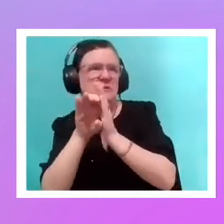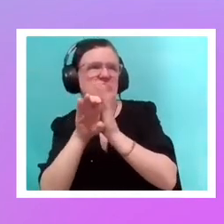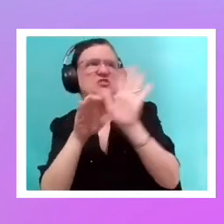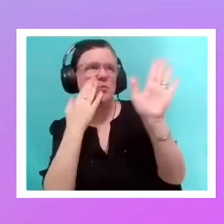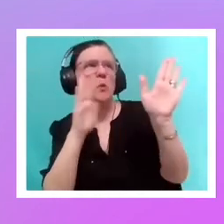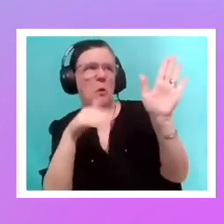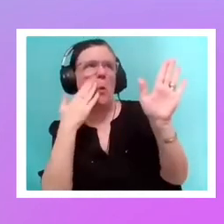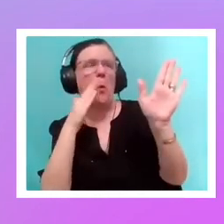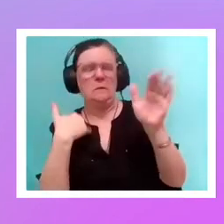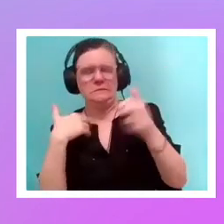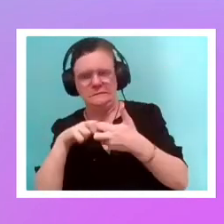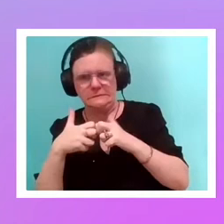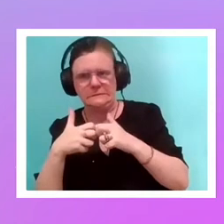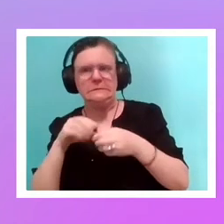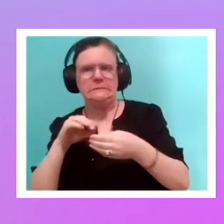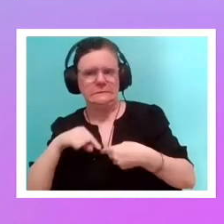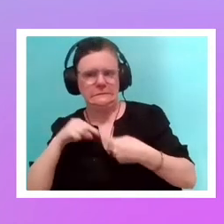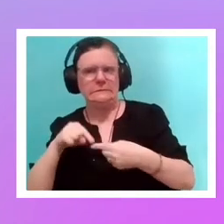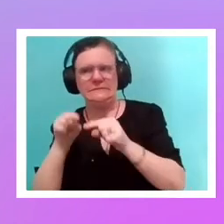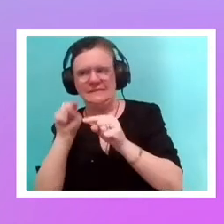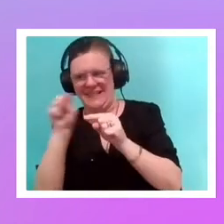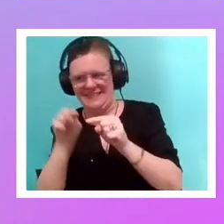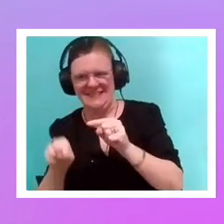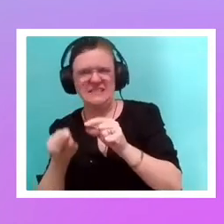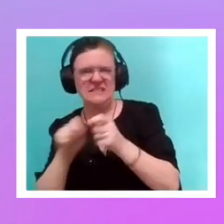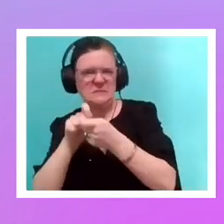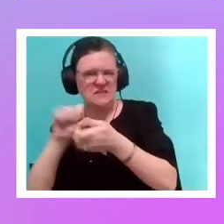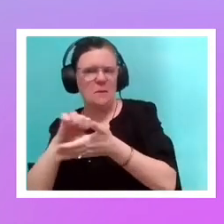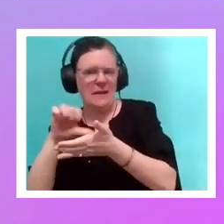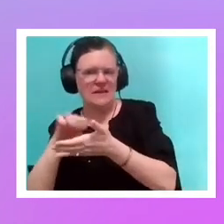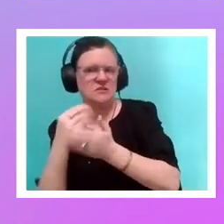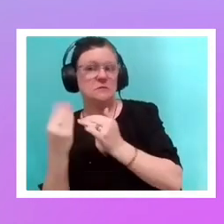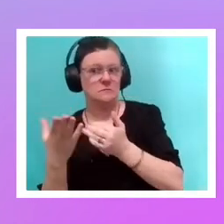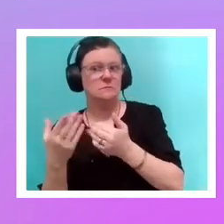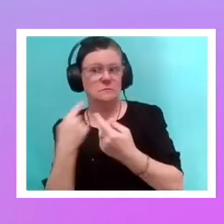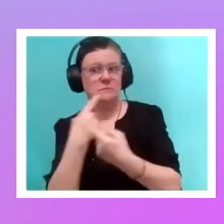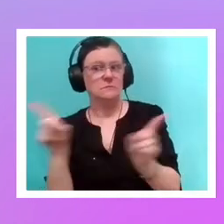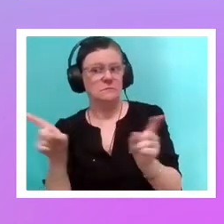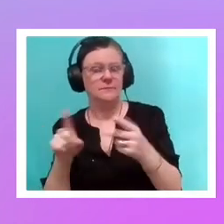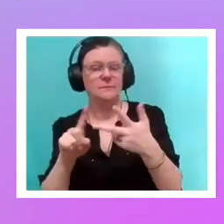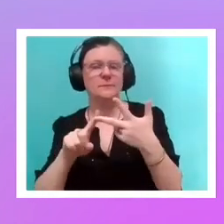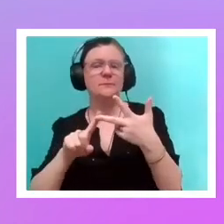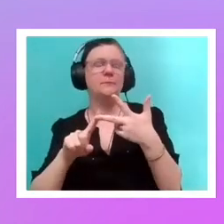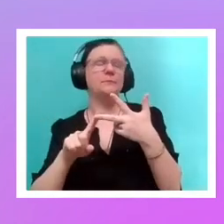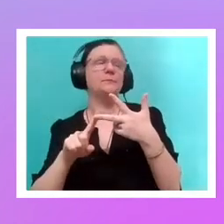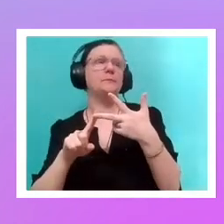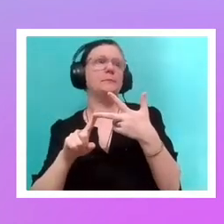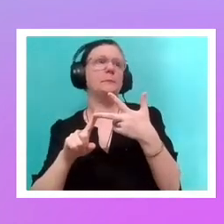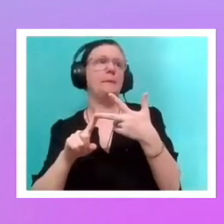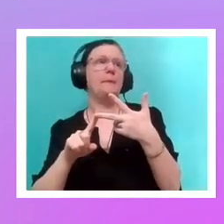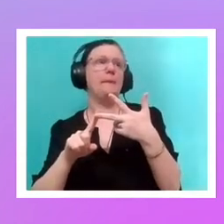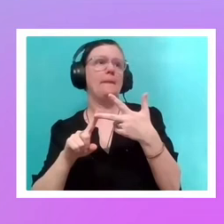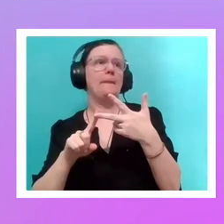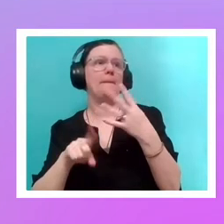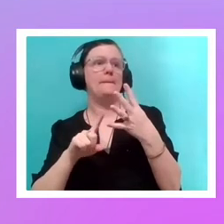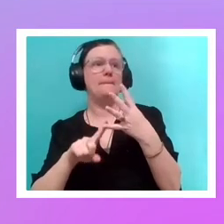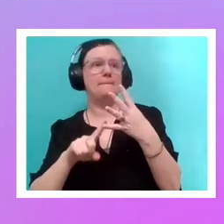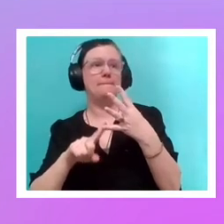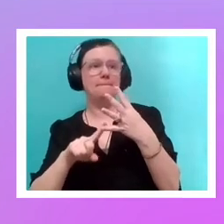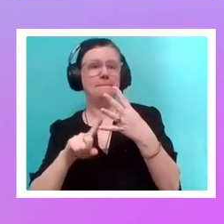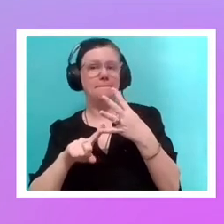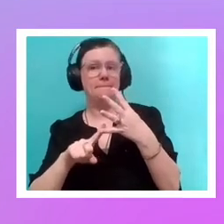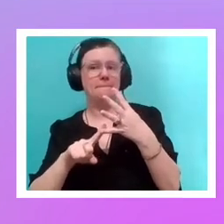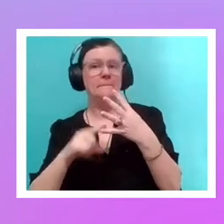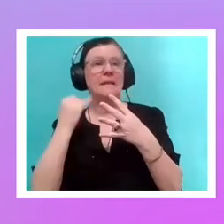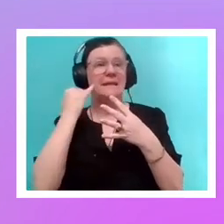say that there are these sort of problems on these groups of pages, that sort of thing. It also needs to identify how users can get